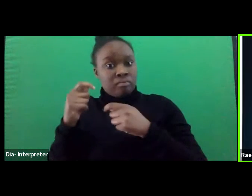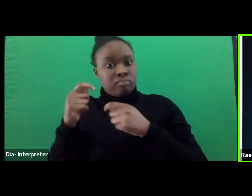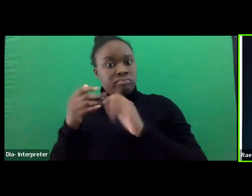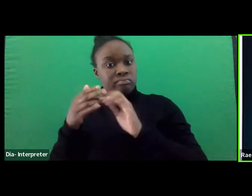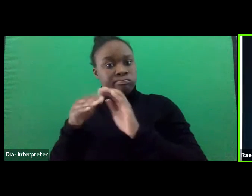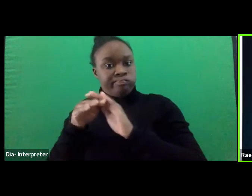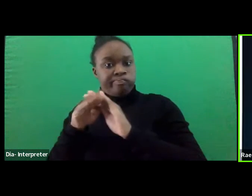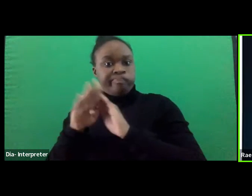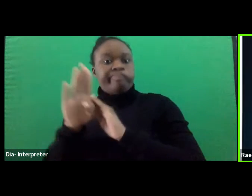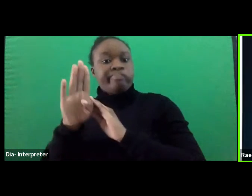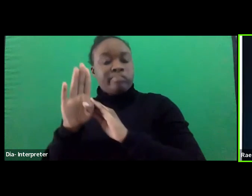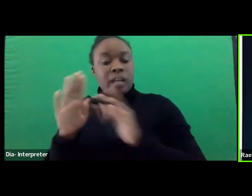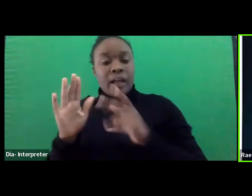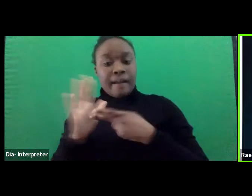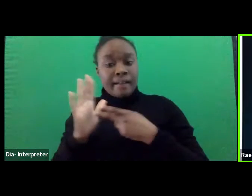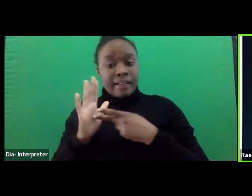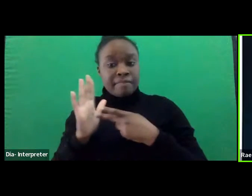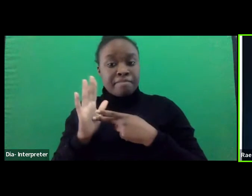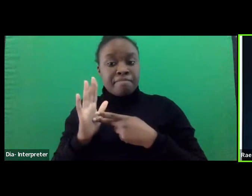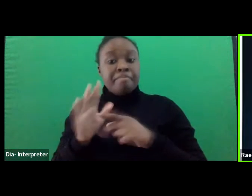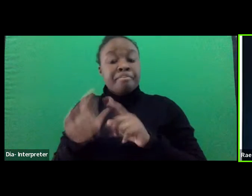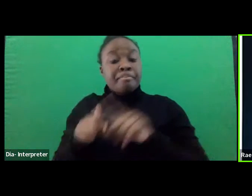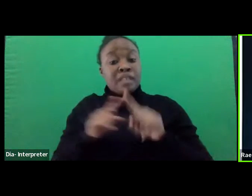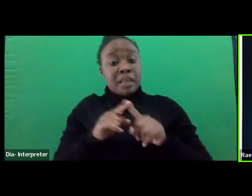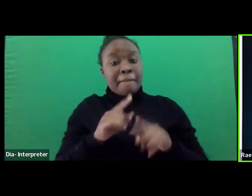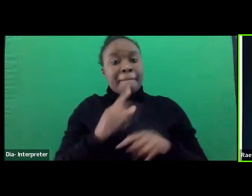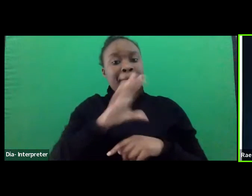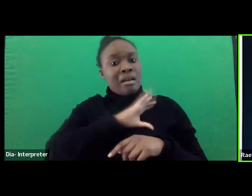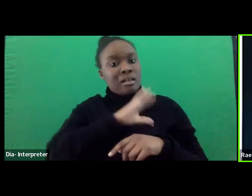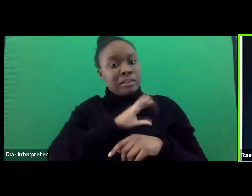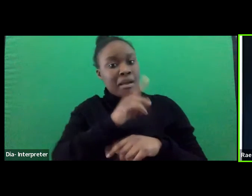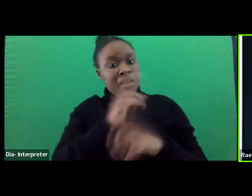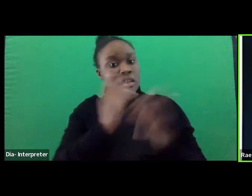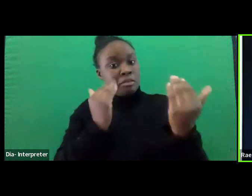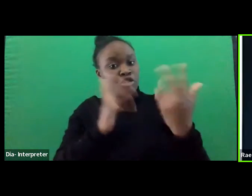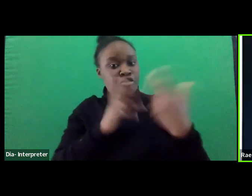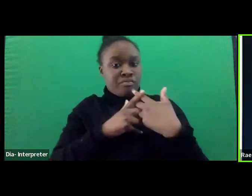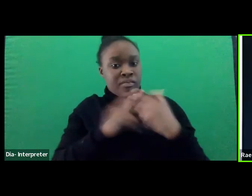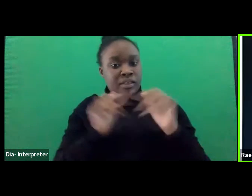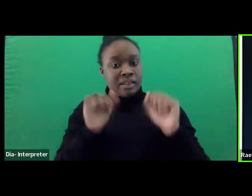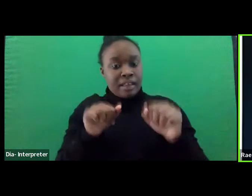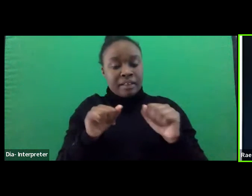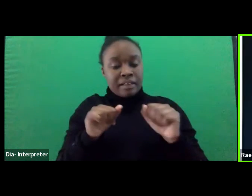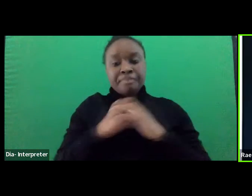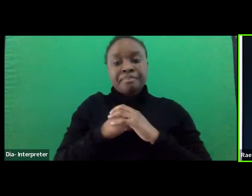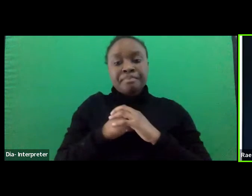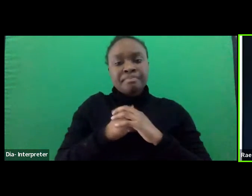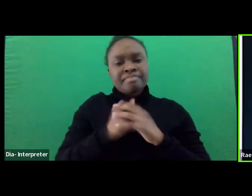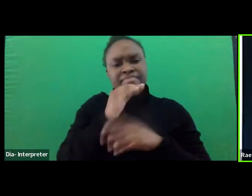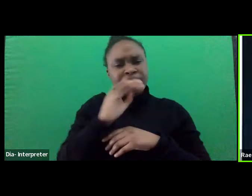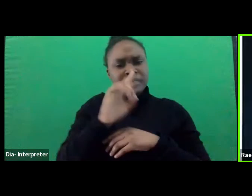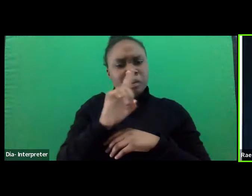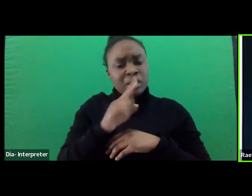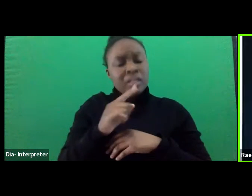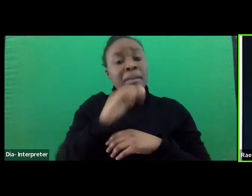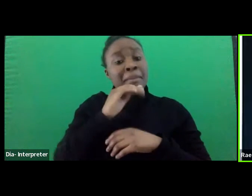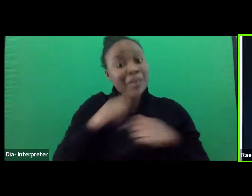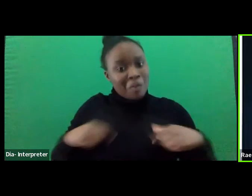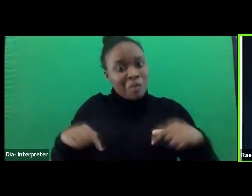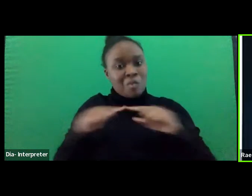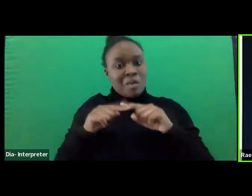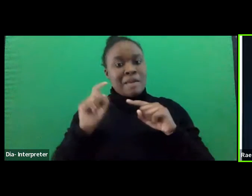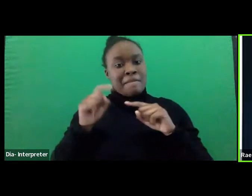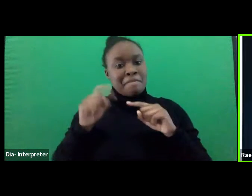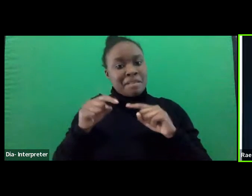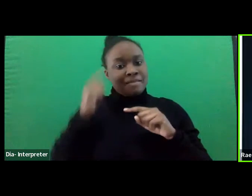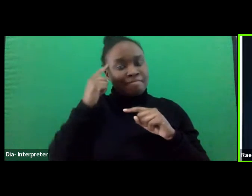the increasing expectation of customers. This translates to a requirement for all of us to reconsider the